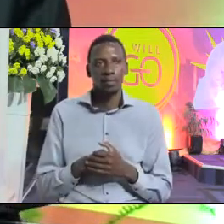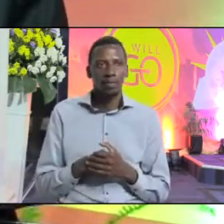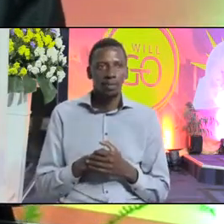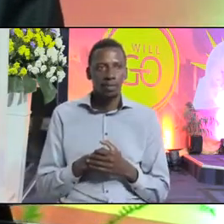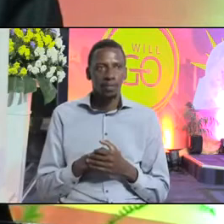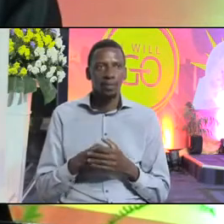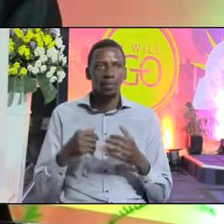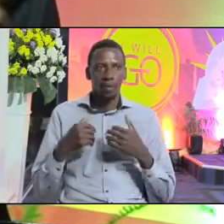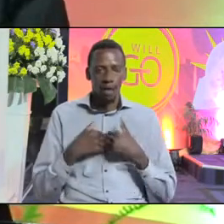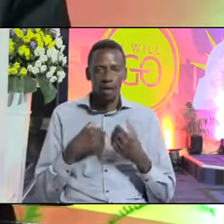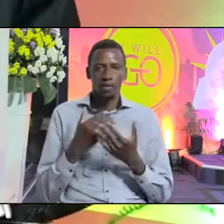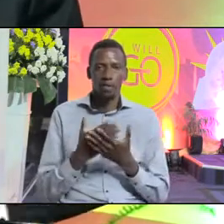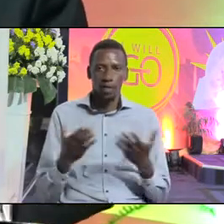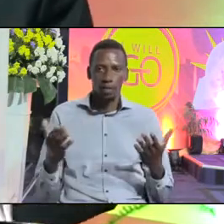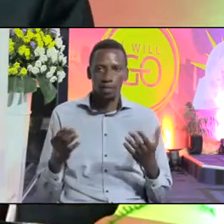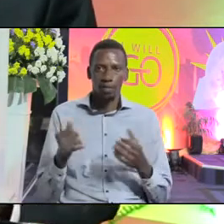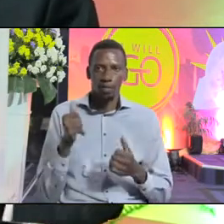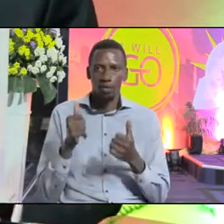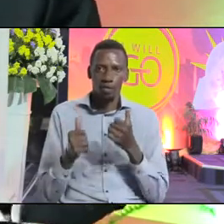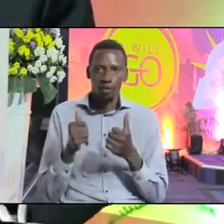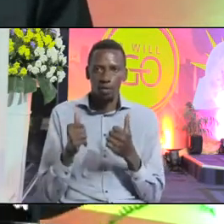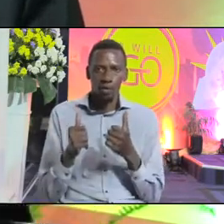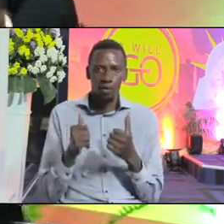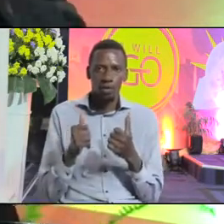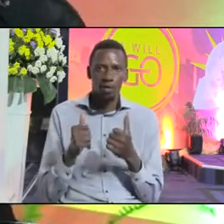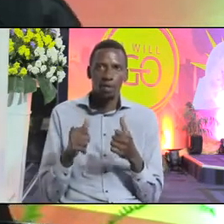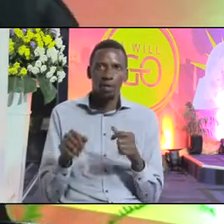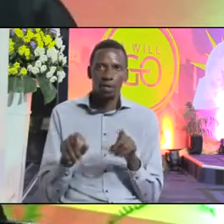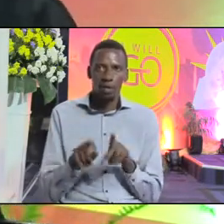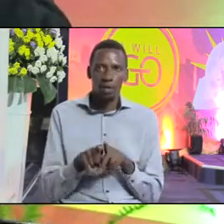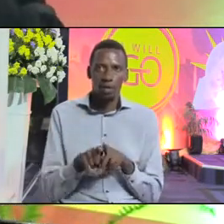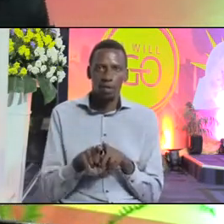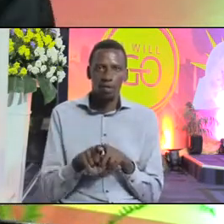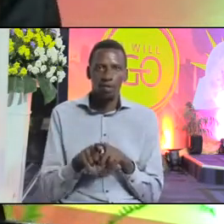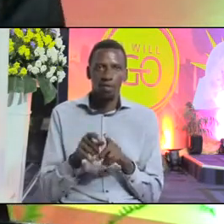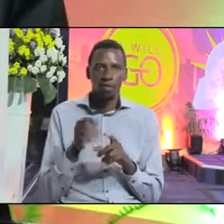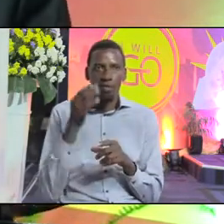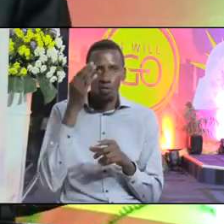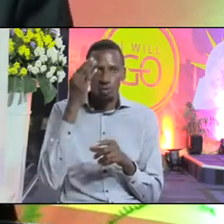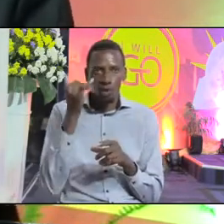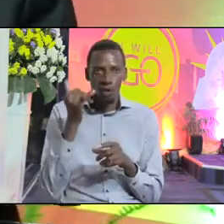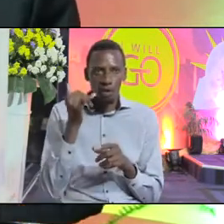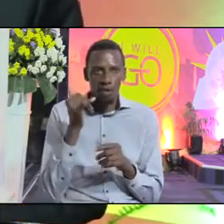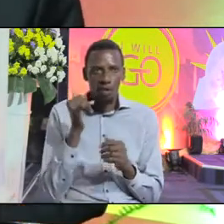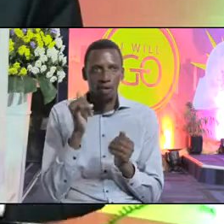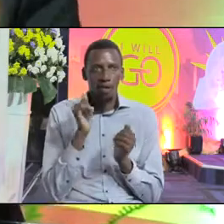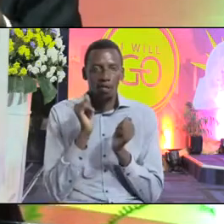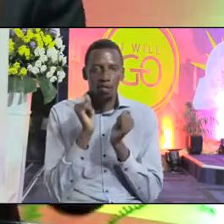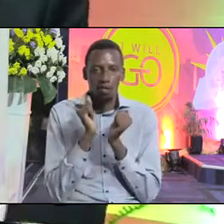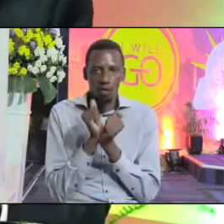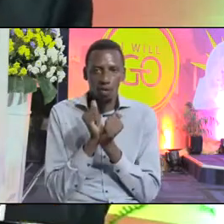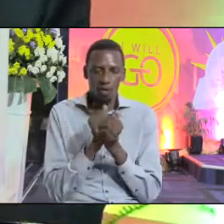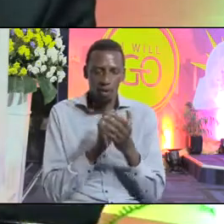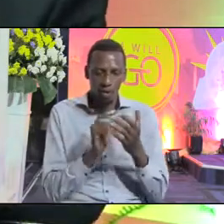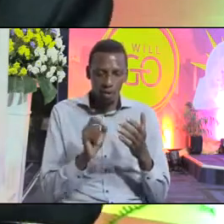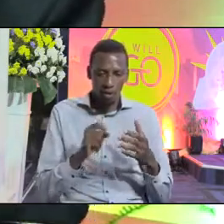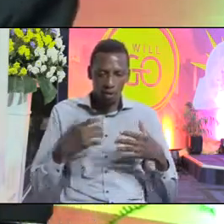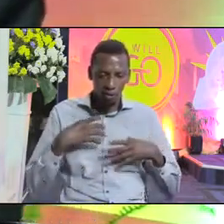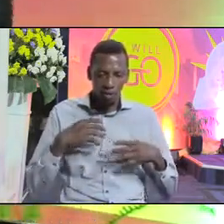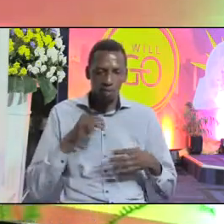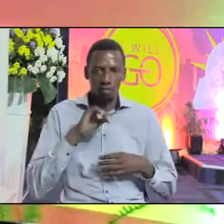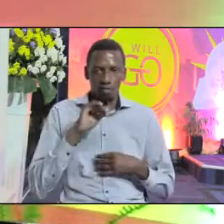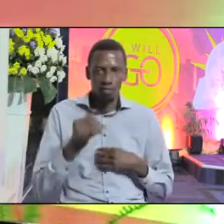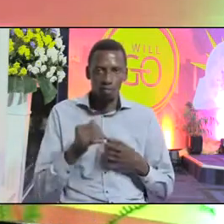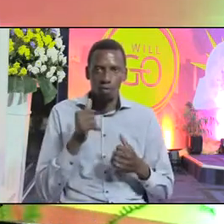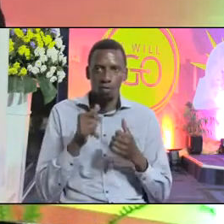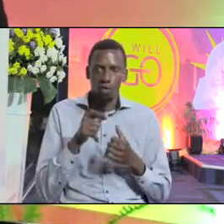something singularly peculiar to the fact that Paul is writing to the residents of a city to which